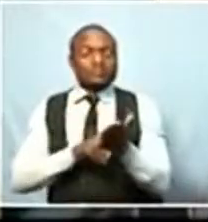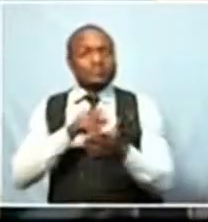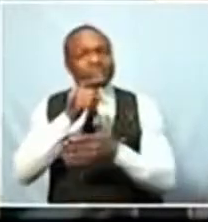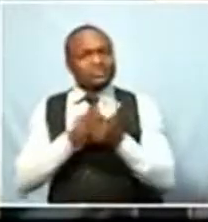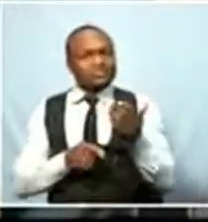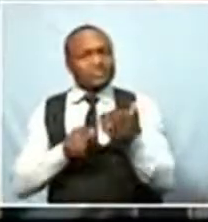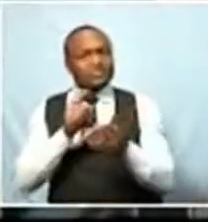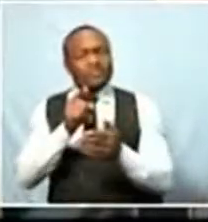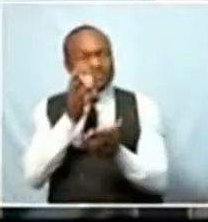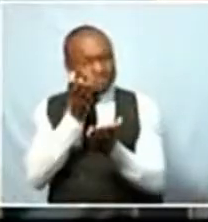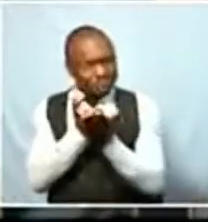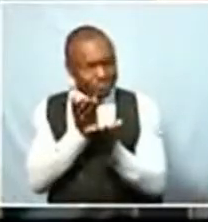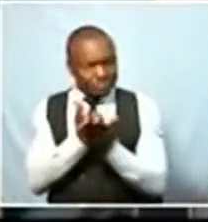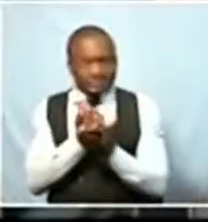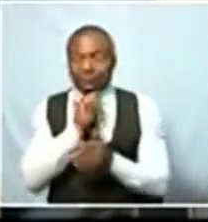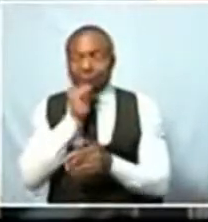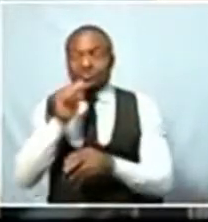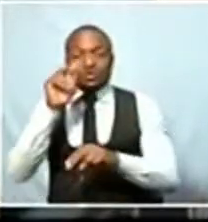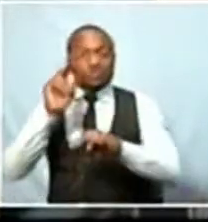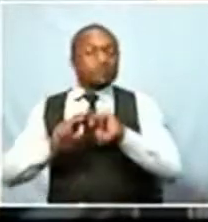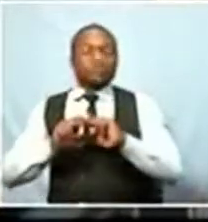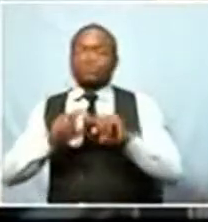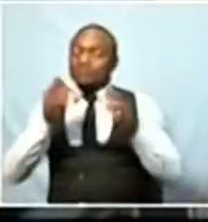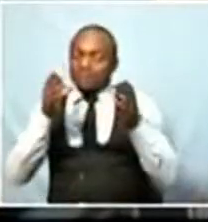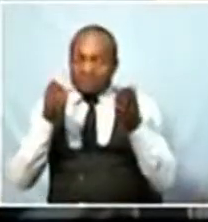would you be suggesting? Because we wouldn't sit here